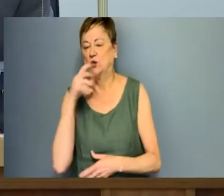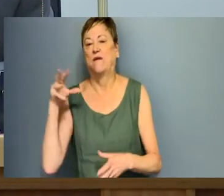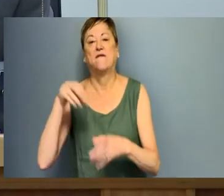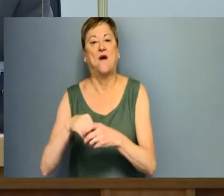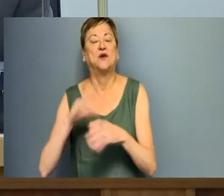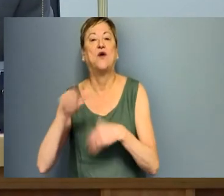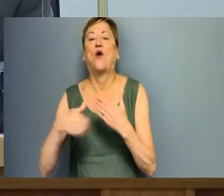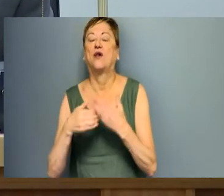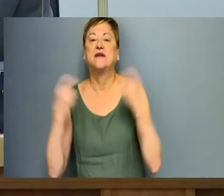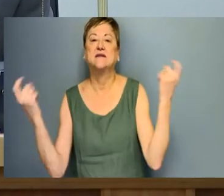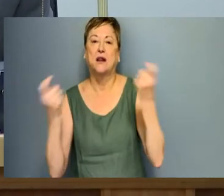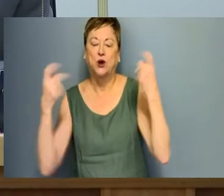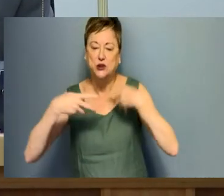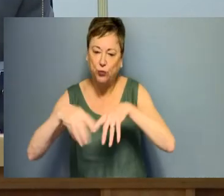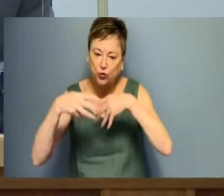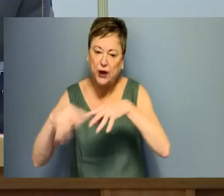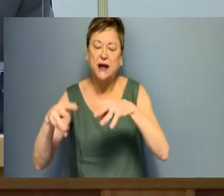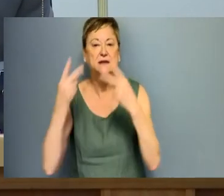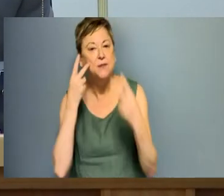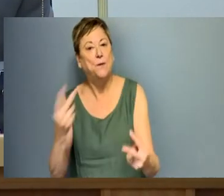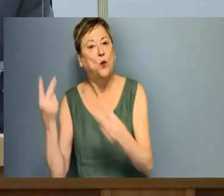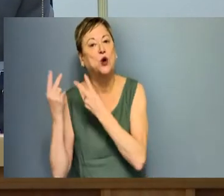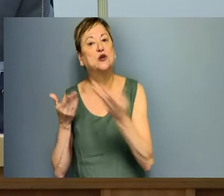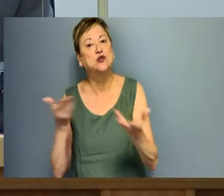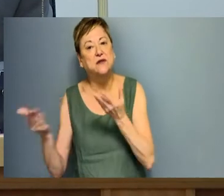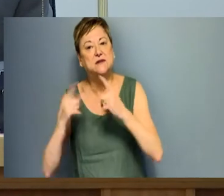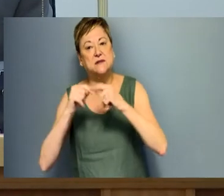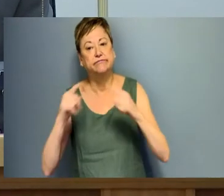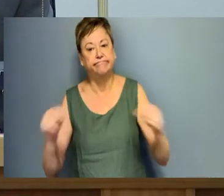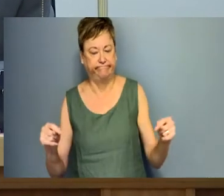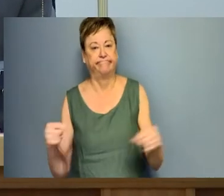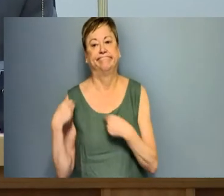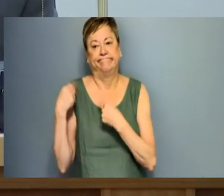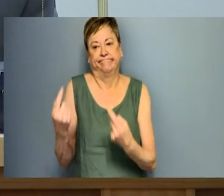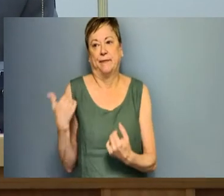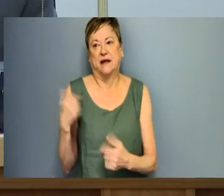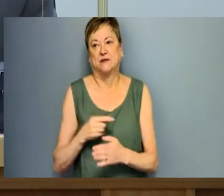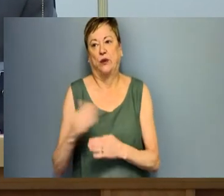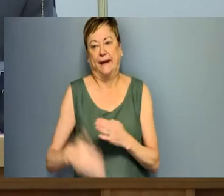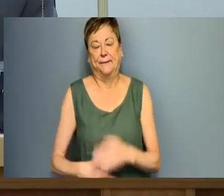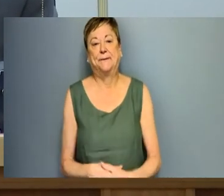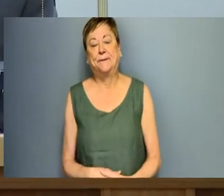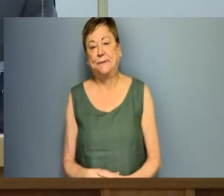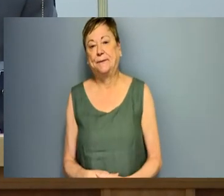of the celebrations, the parades, the memorial services that happened over this past weekend.